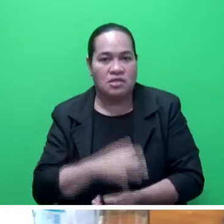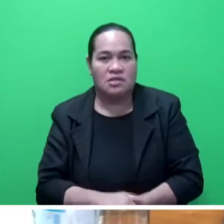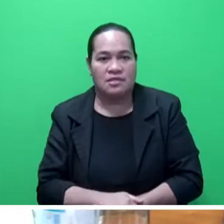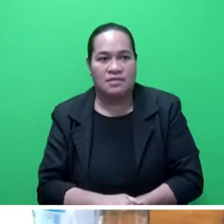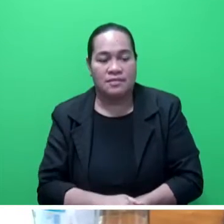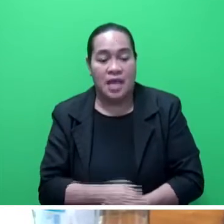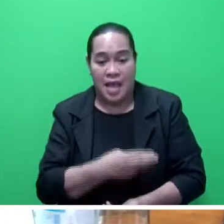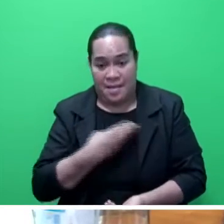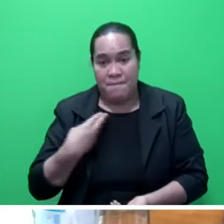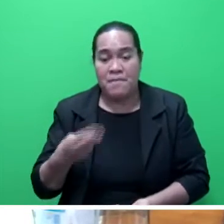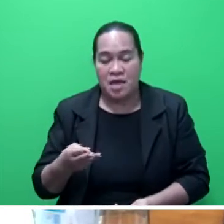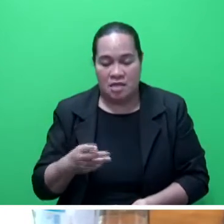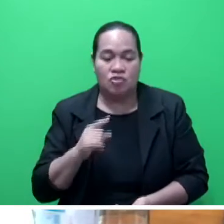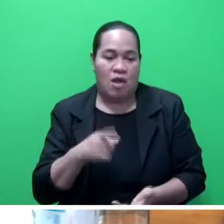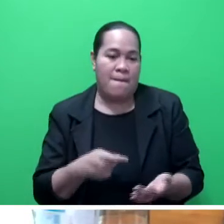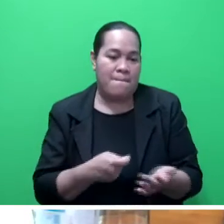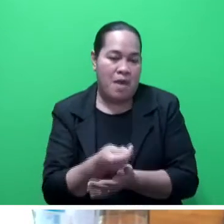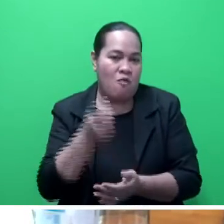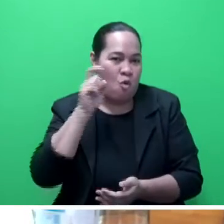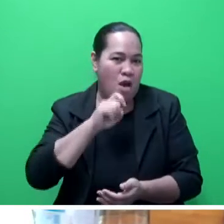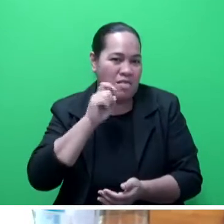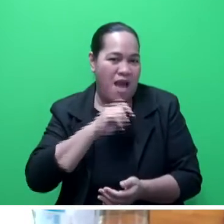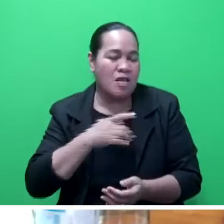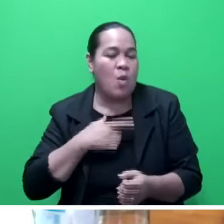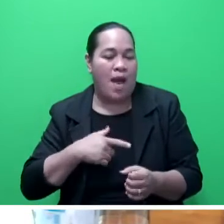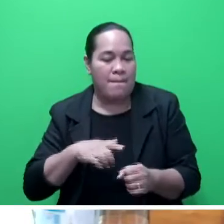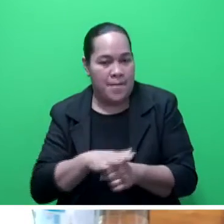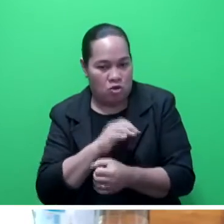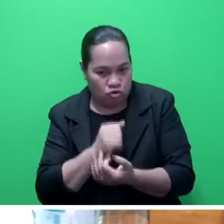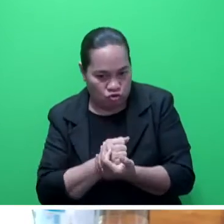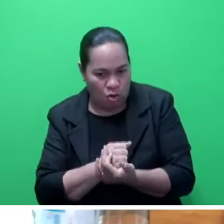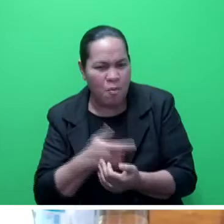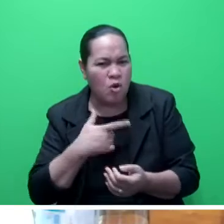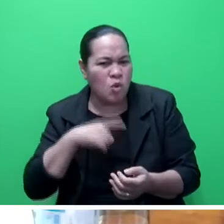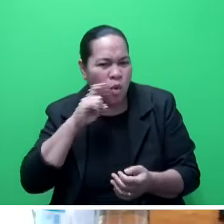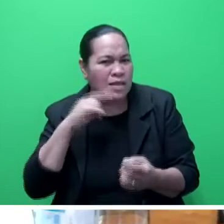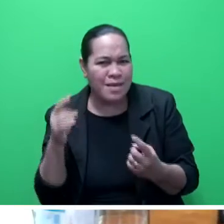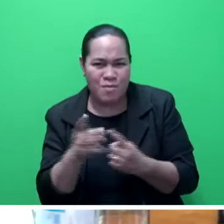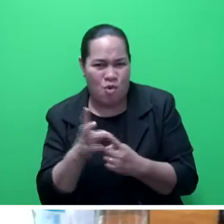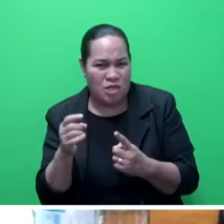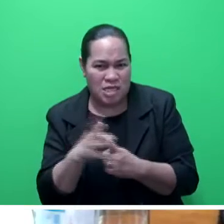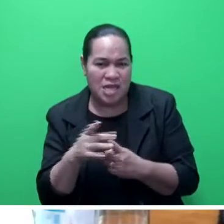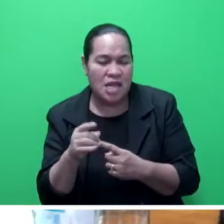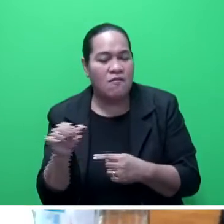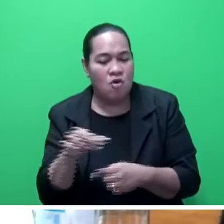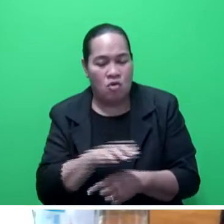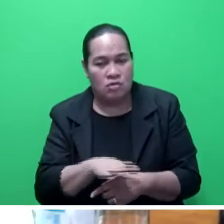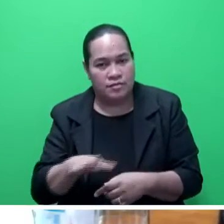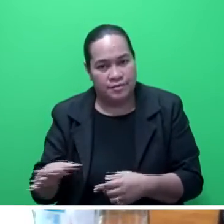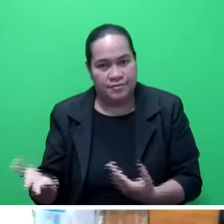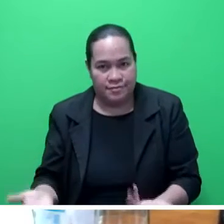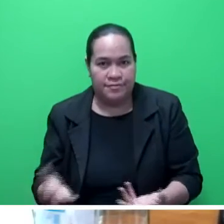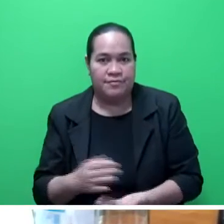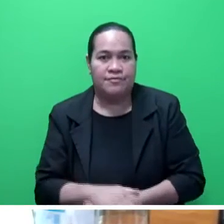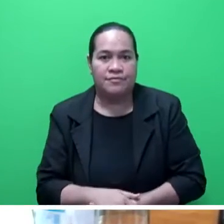The Ministry stepped in to pay the water bill arrears to ensure that water, being the basic need, is maintained. Mr. Speaker,